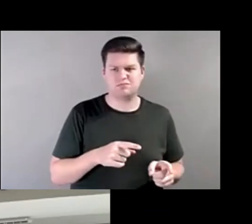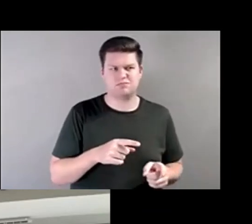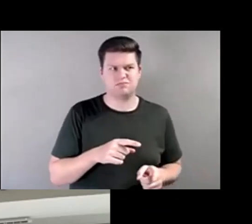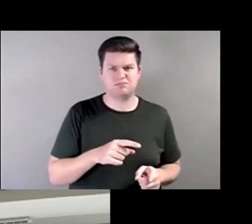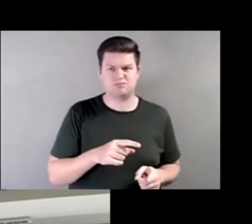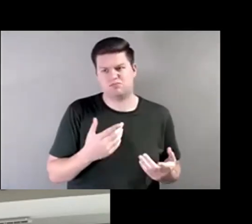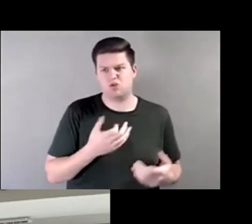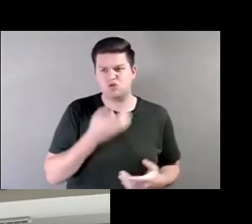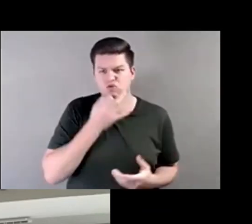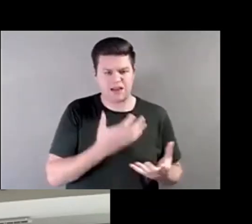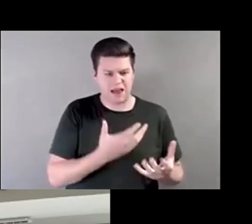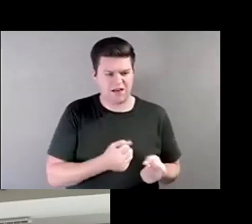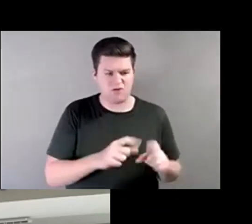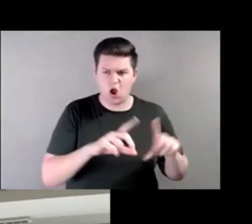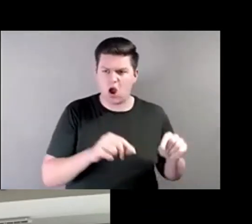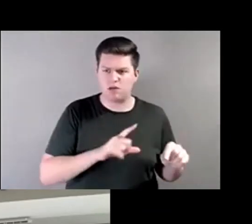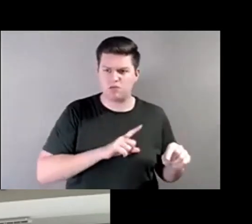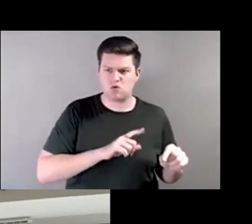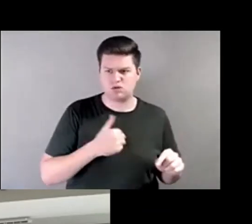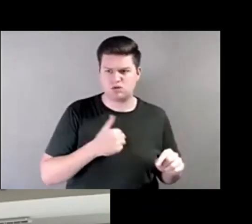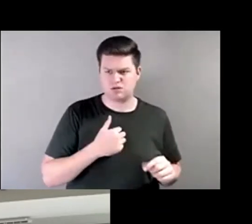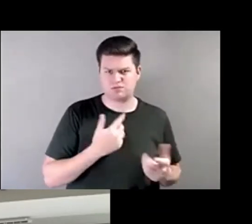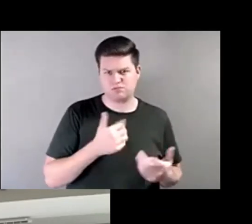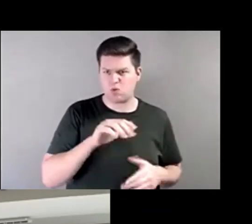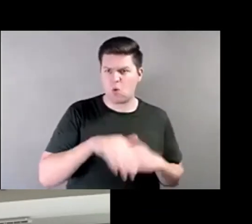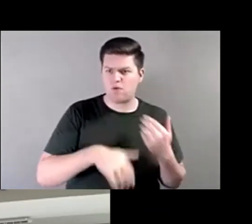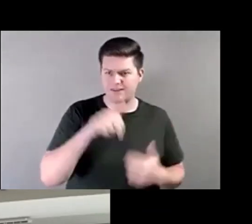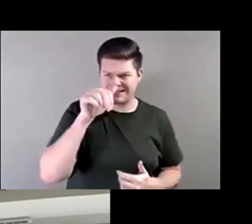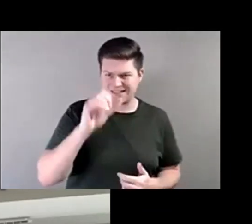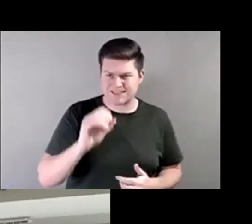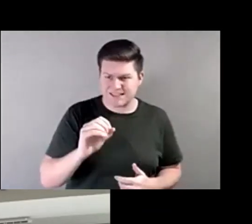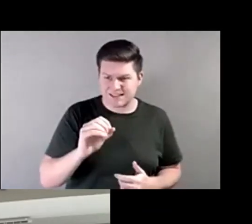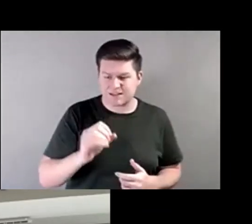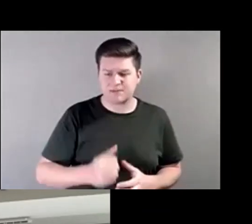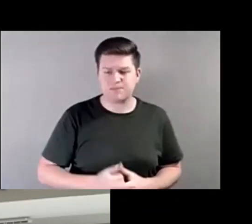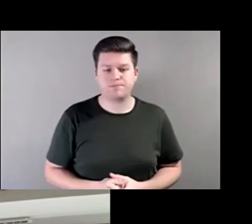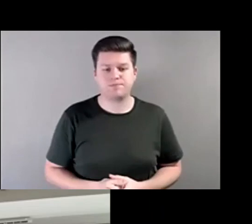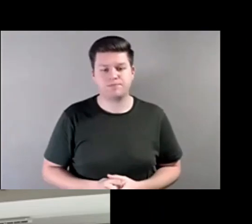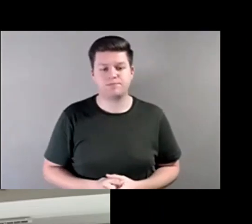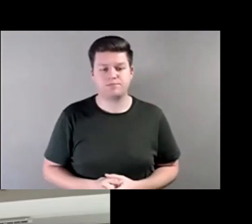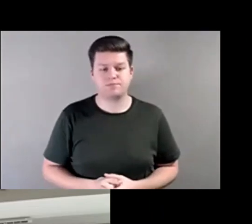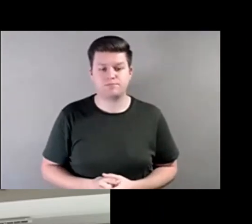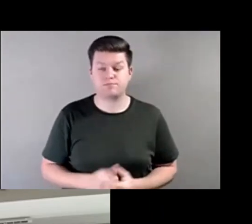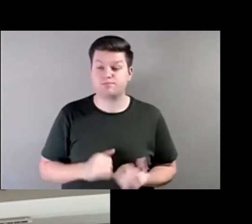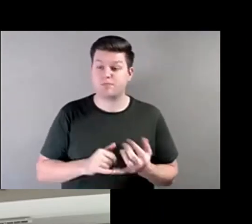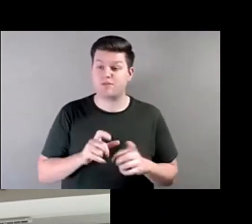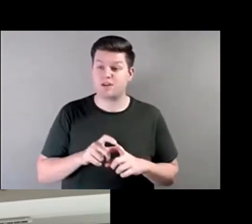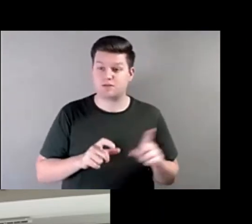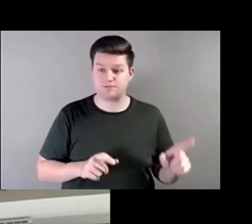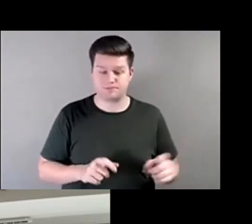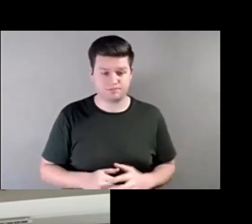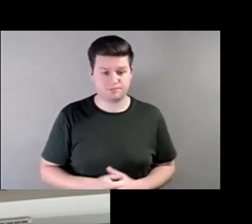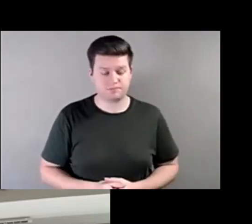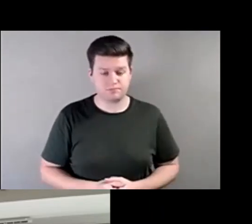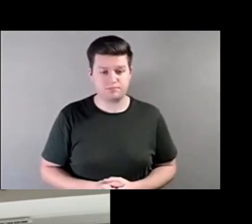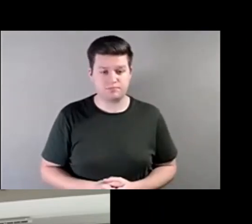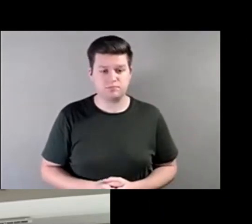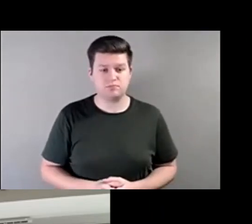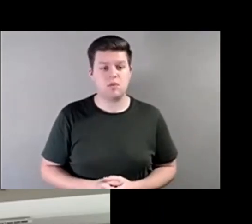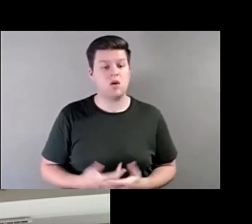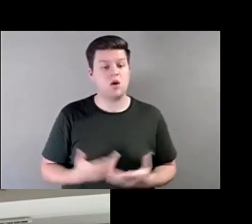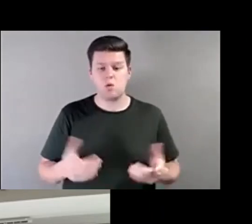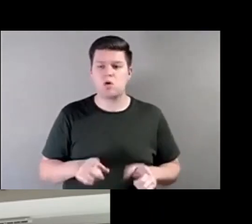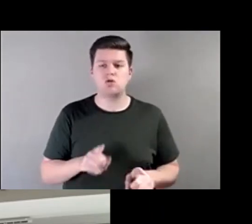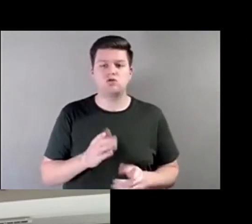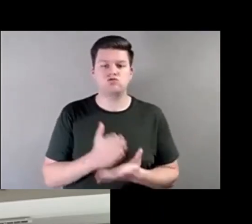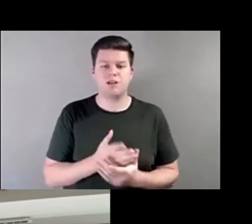If you've got a disability and the cards provide the same travel benefits, so you're getting the same travel